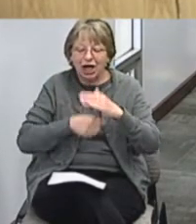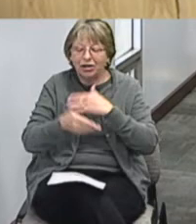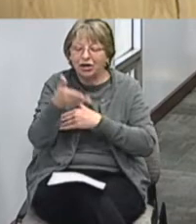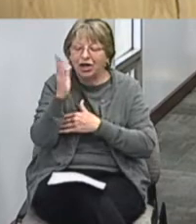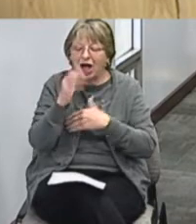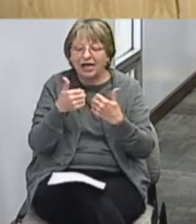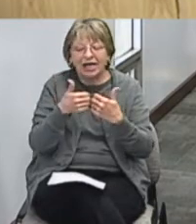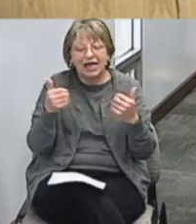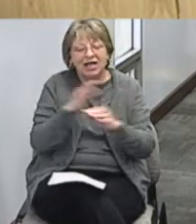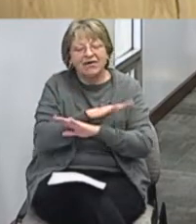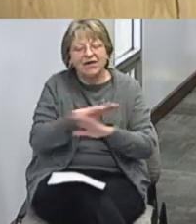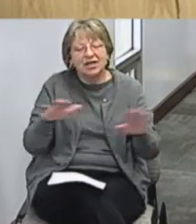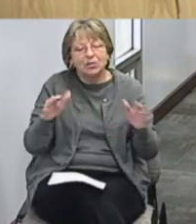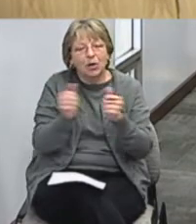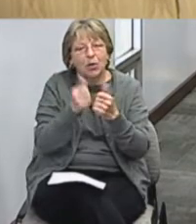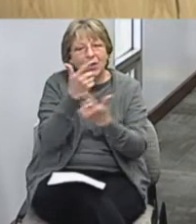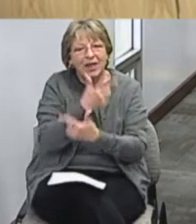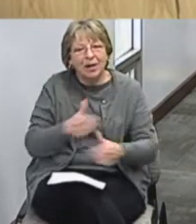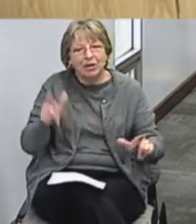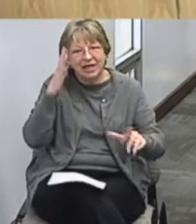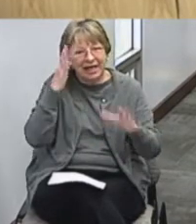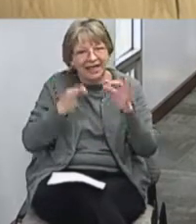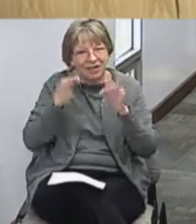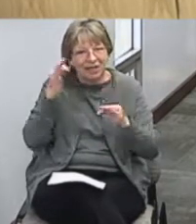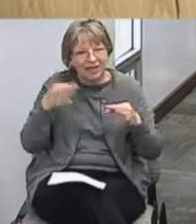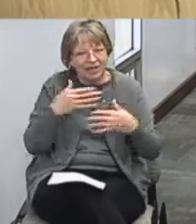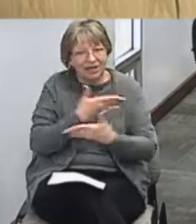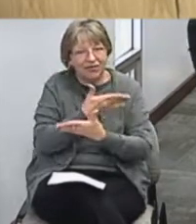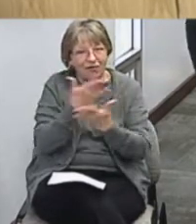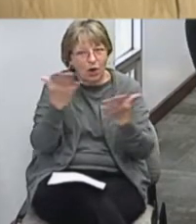with liberty and justice for all.